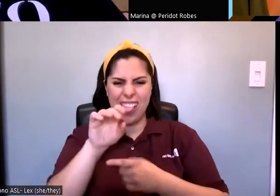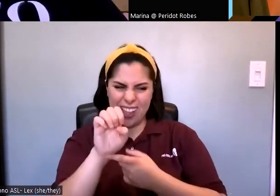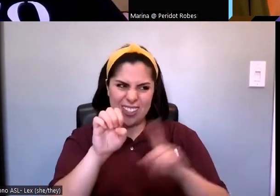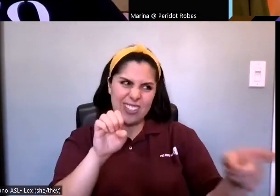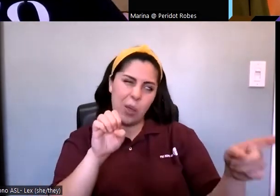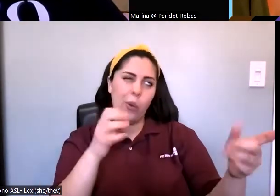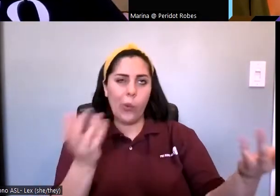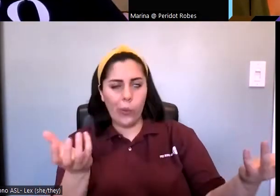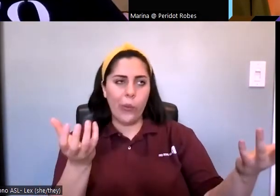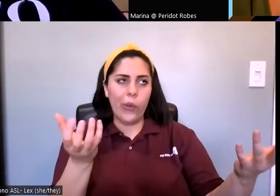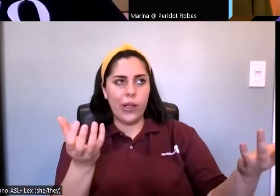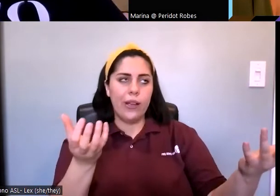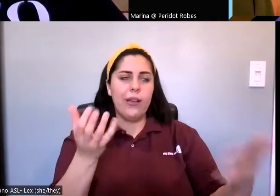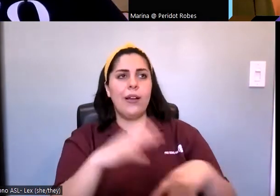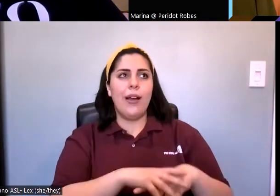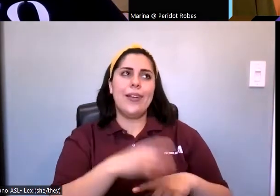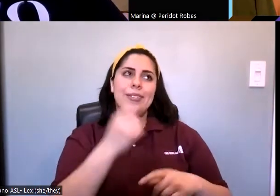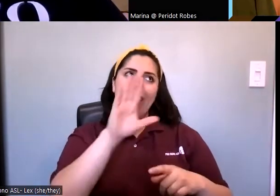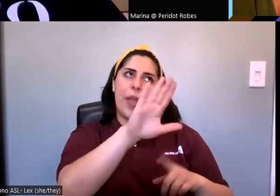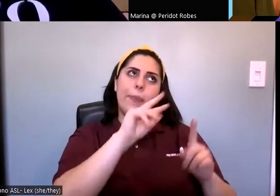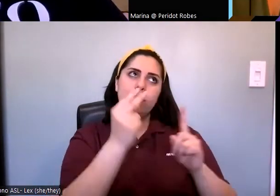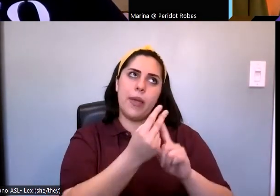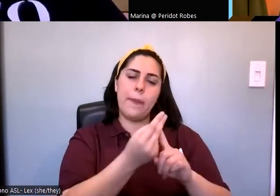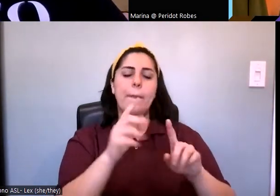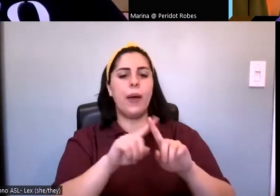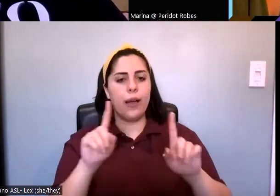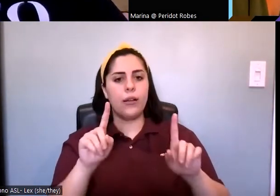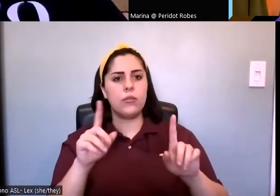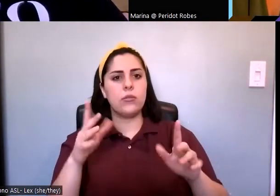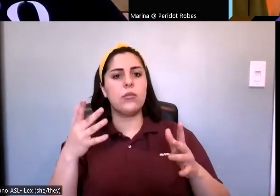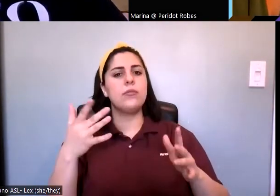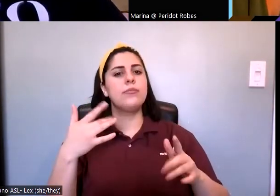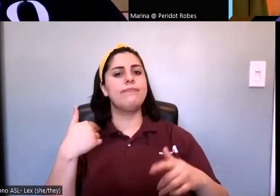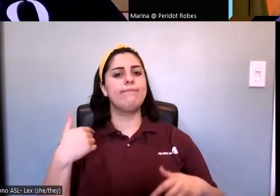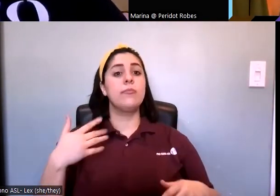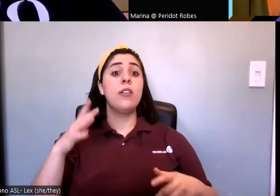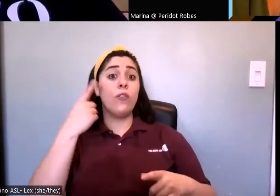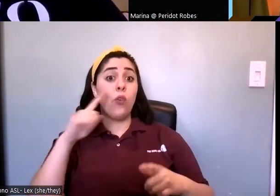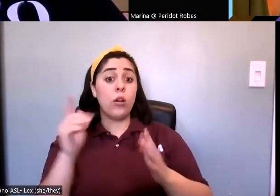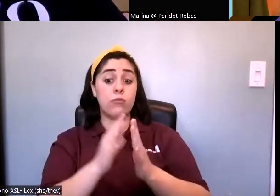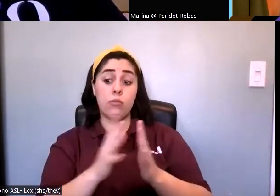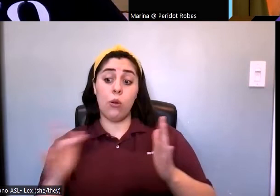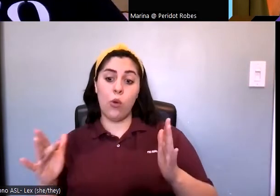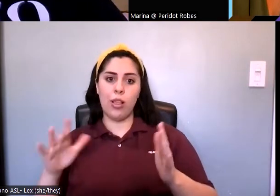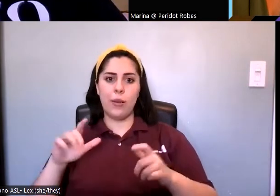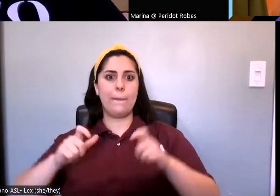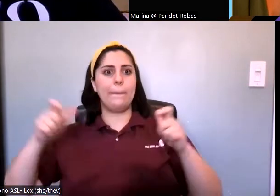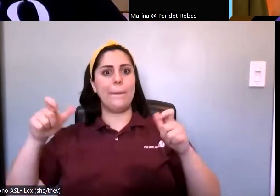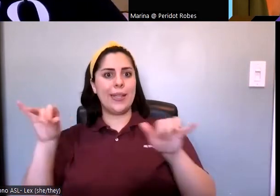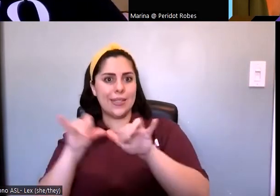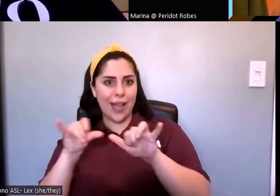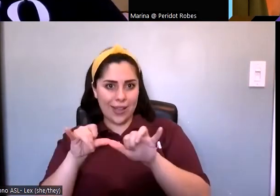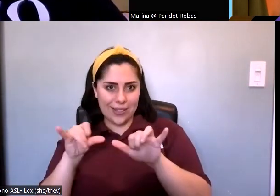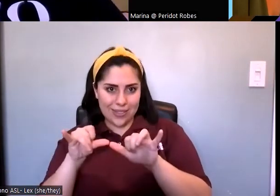plus bus, you know, they don't bring it in. And so what is there in the larger sizes is mostly crap that nobody wants